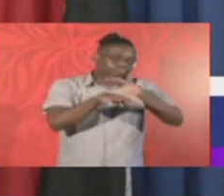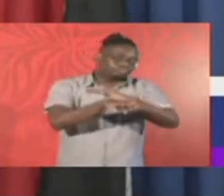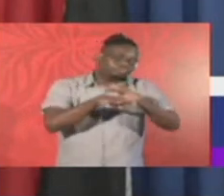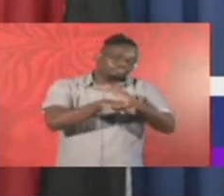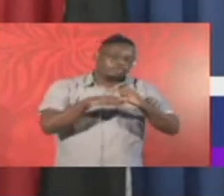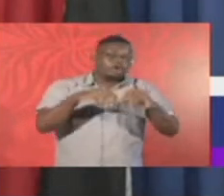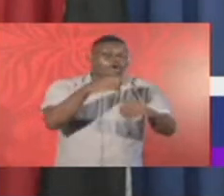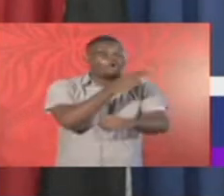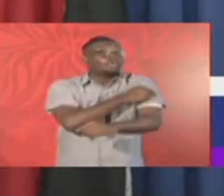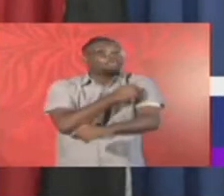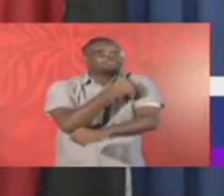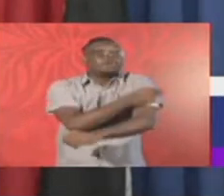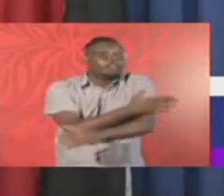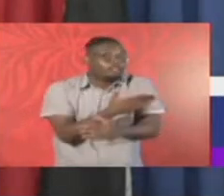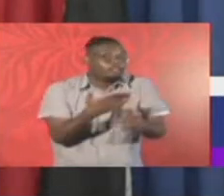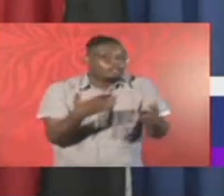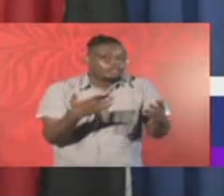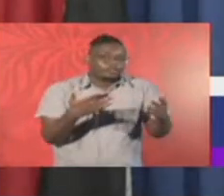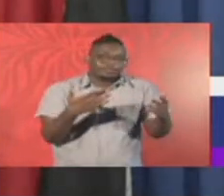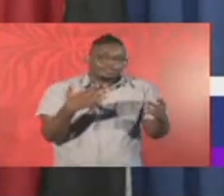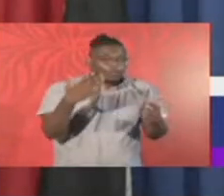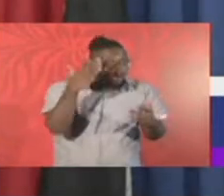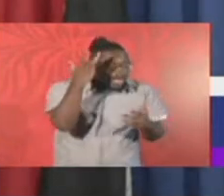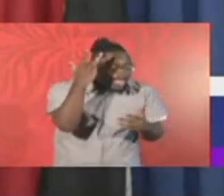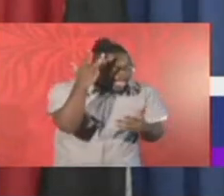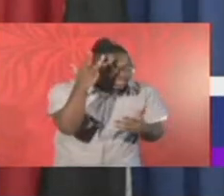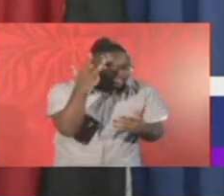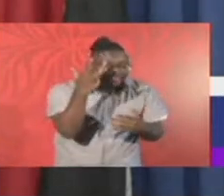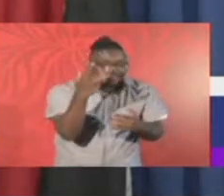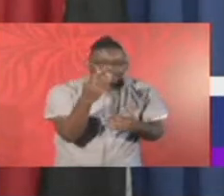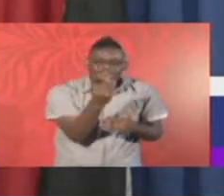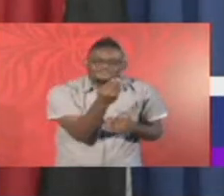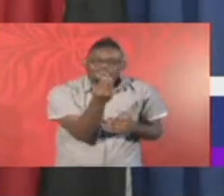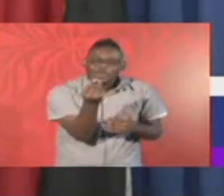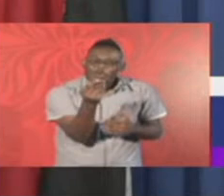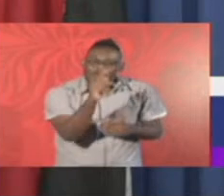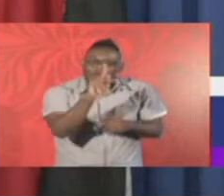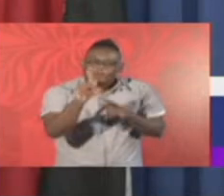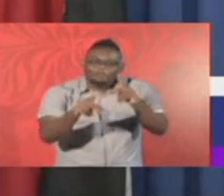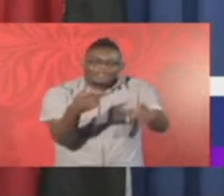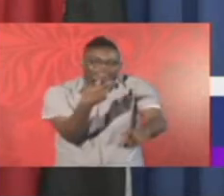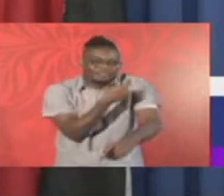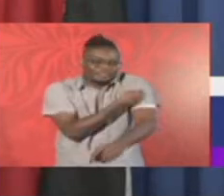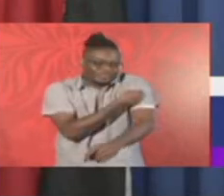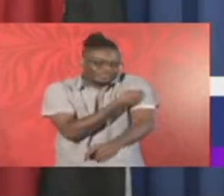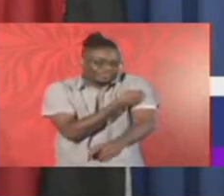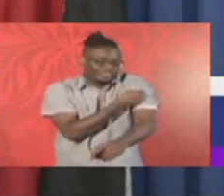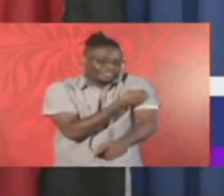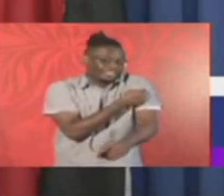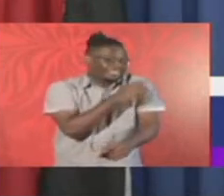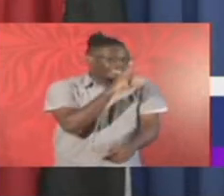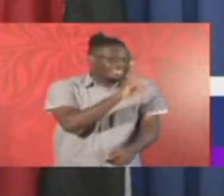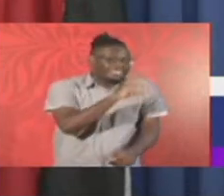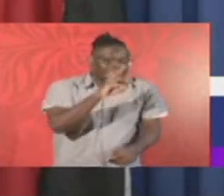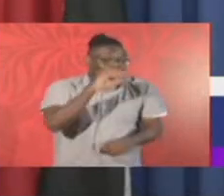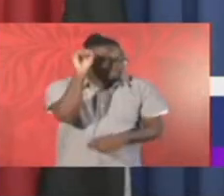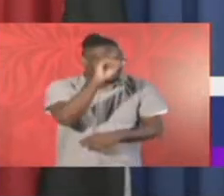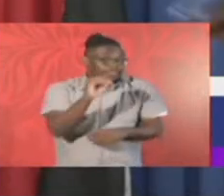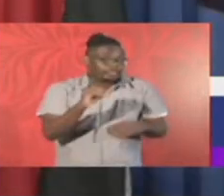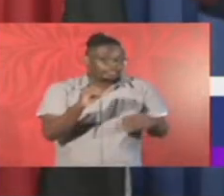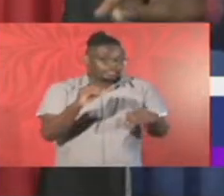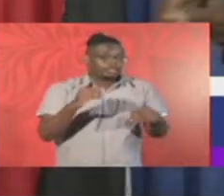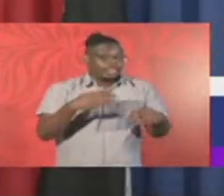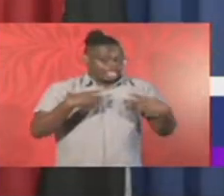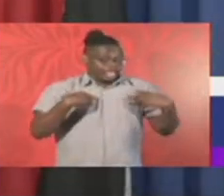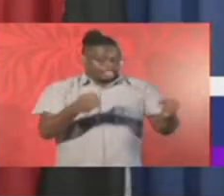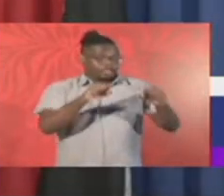that situation where they are fully vaccinated up to 36% and their health system cannot cope with the spread of the virus